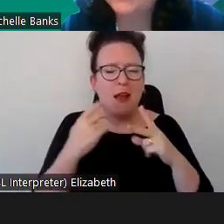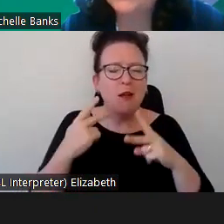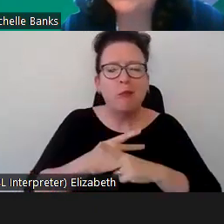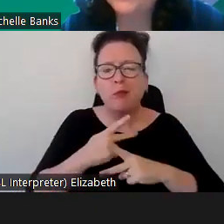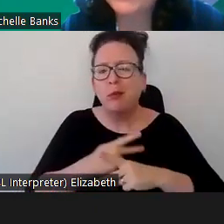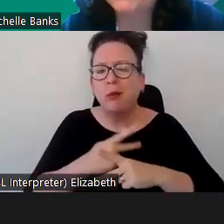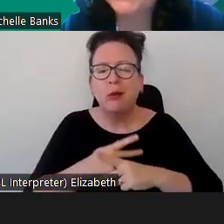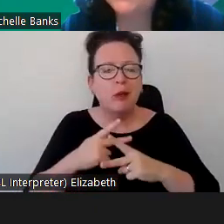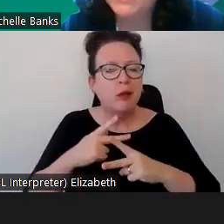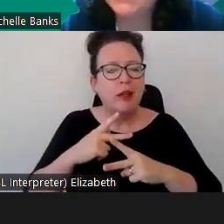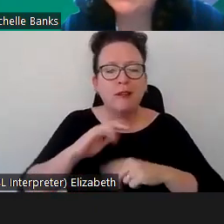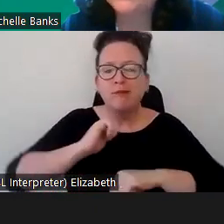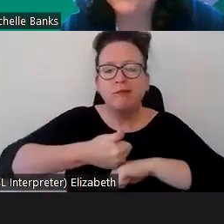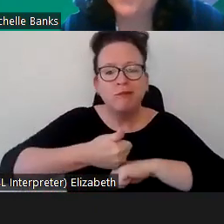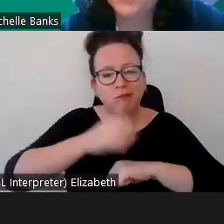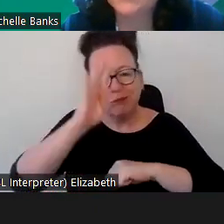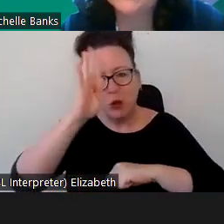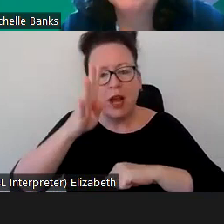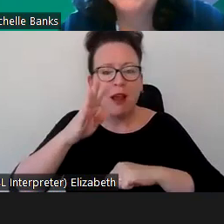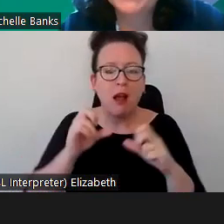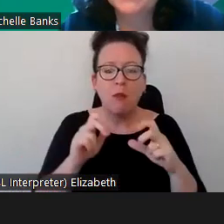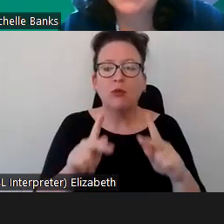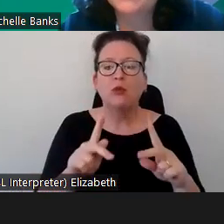create those opportunities for